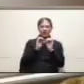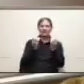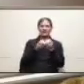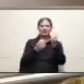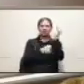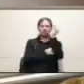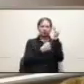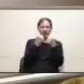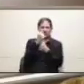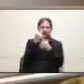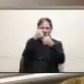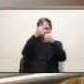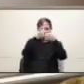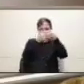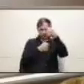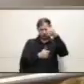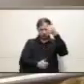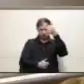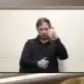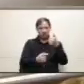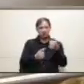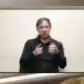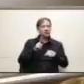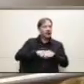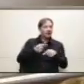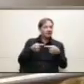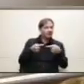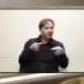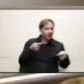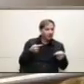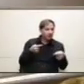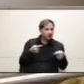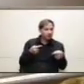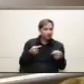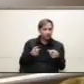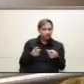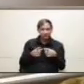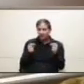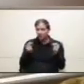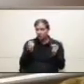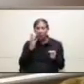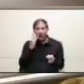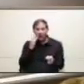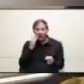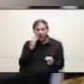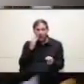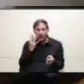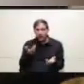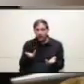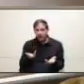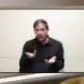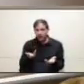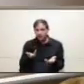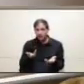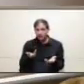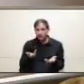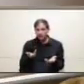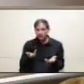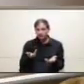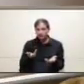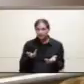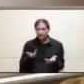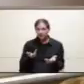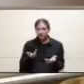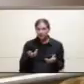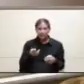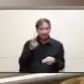structure. Now, I want to know what is the time frame for that organization structure, and you know,